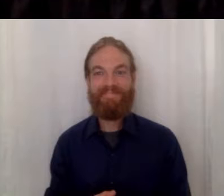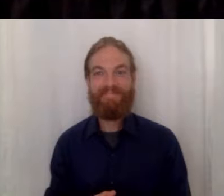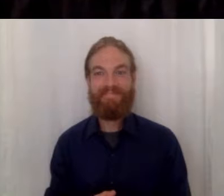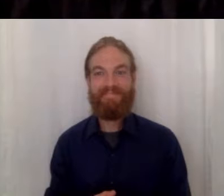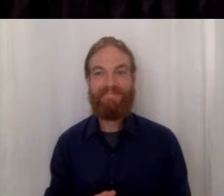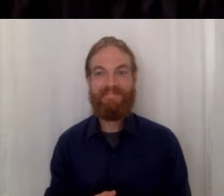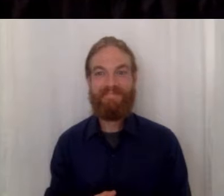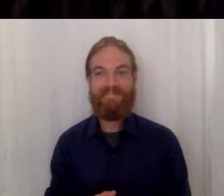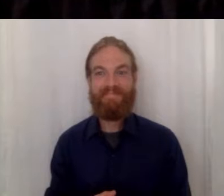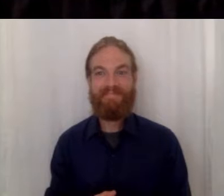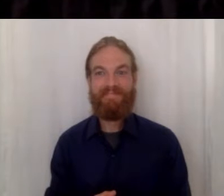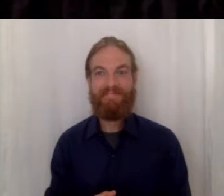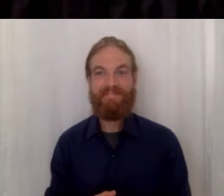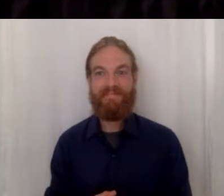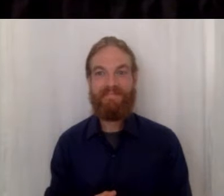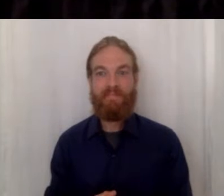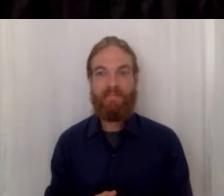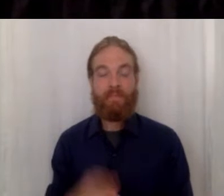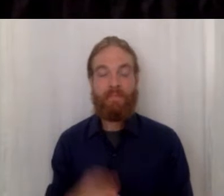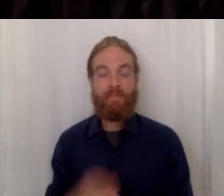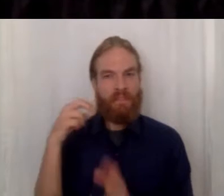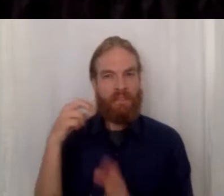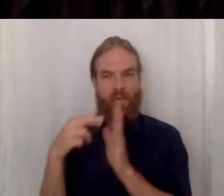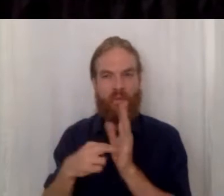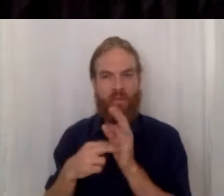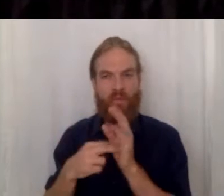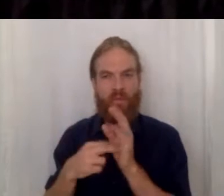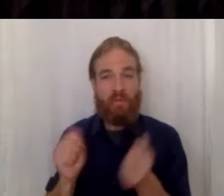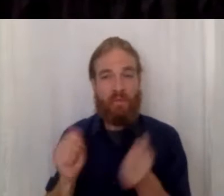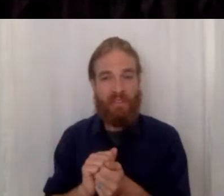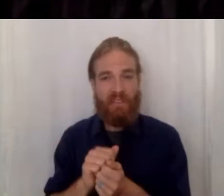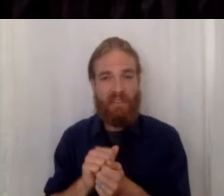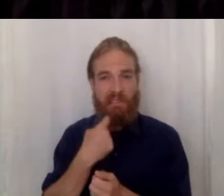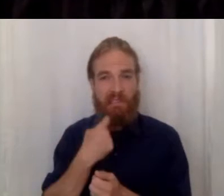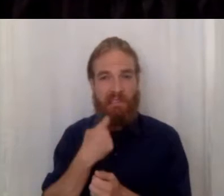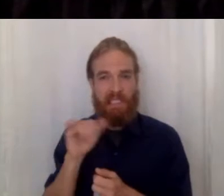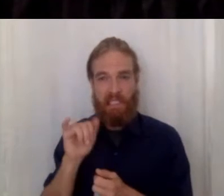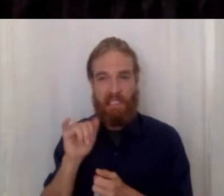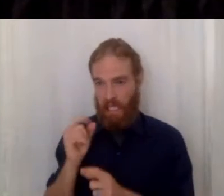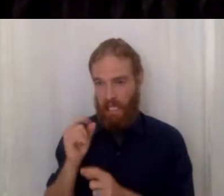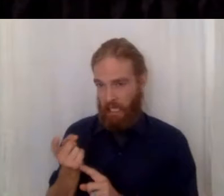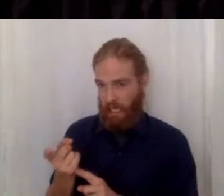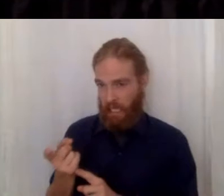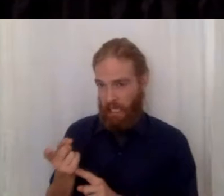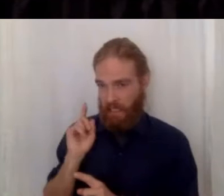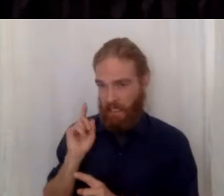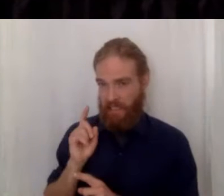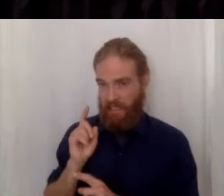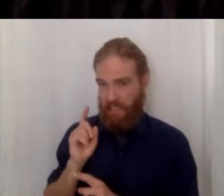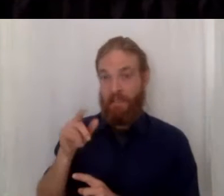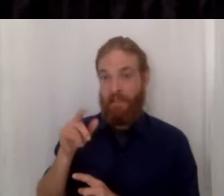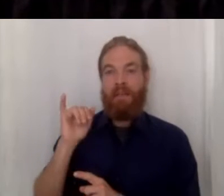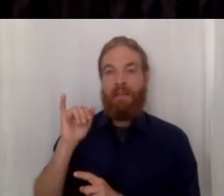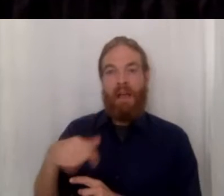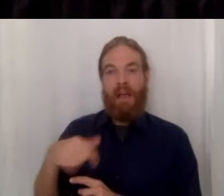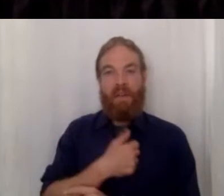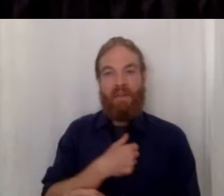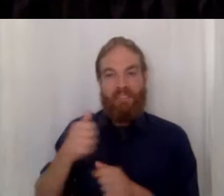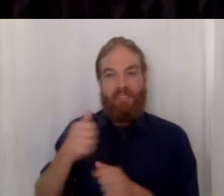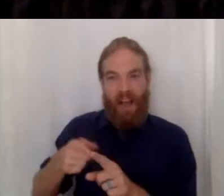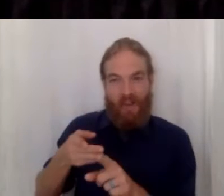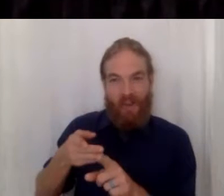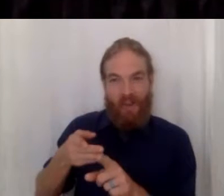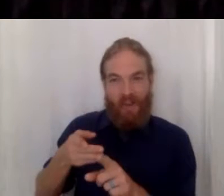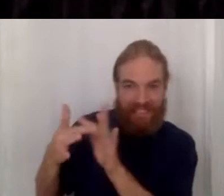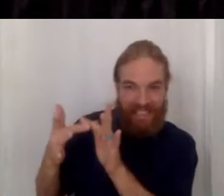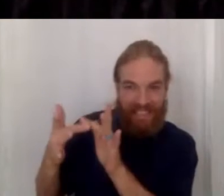a week ago. So that's another area that we continue to keep in touch with our school partners, because some of what does come from